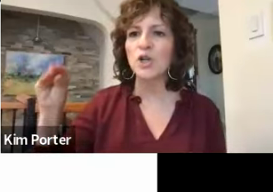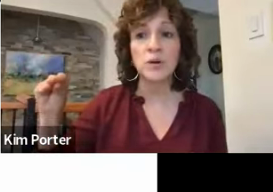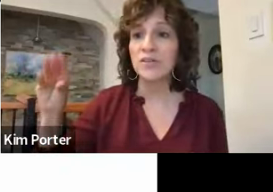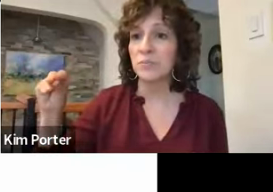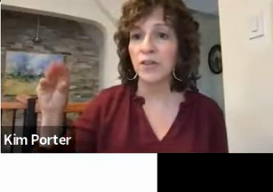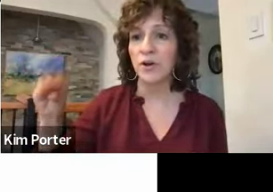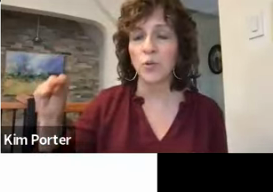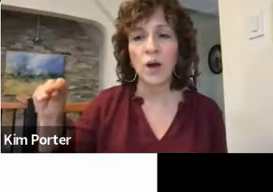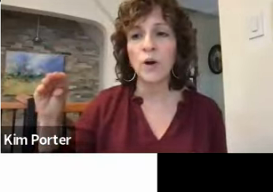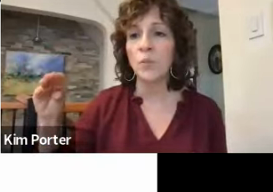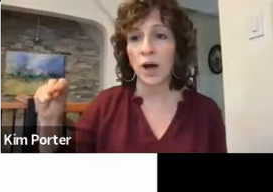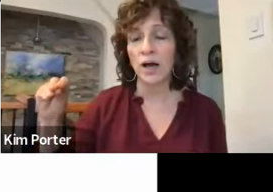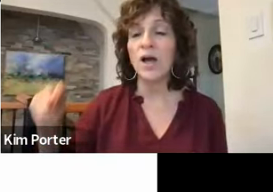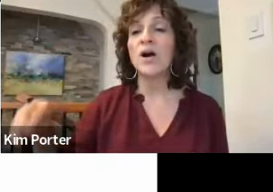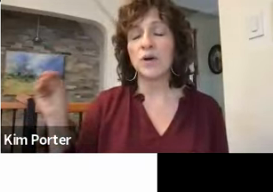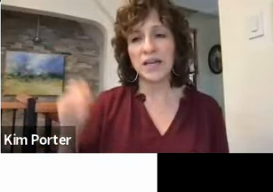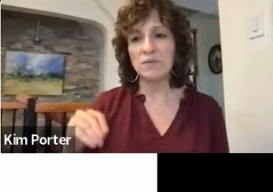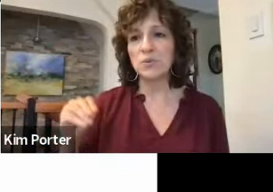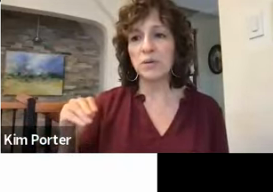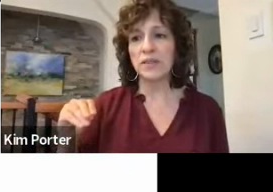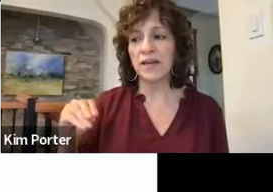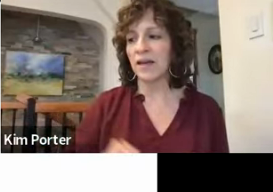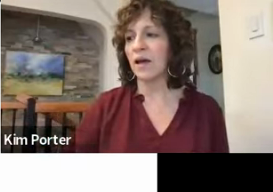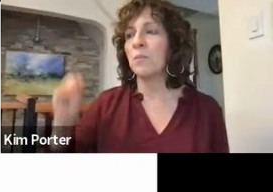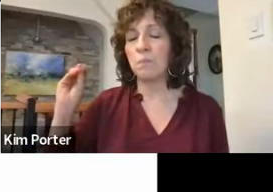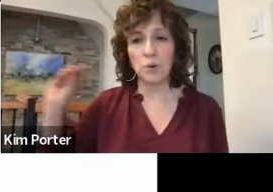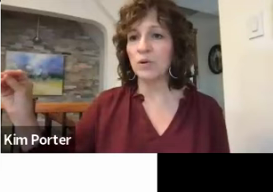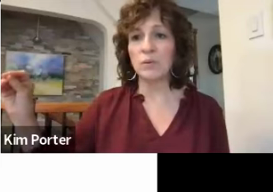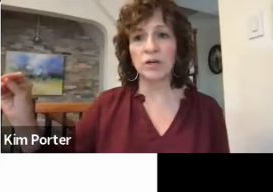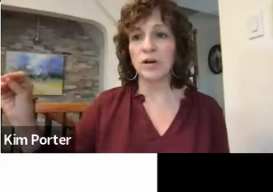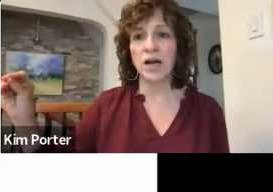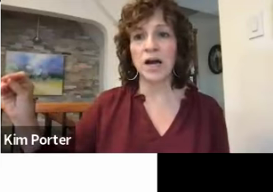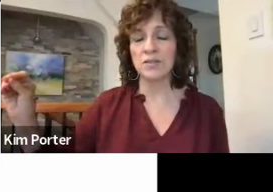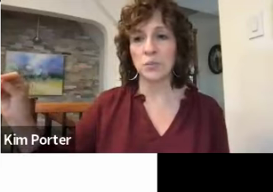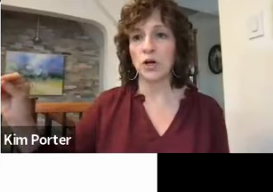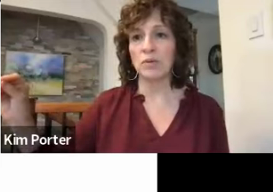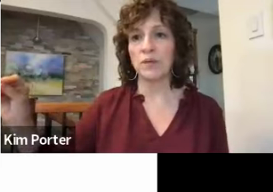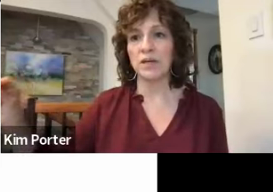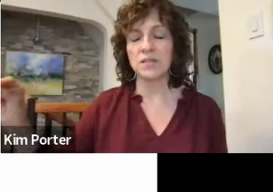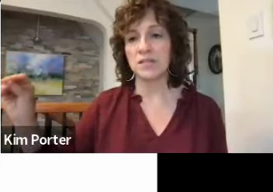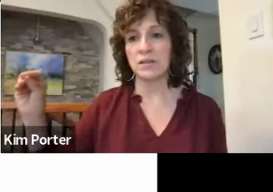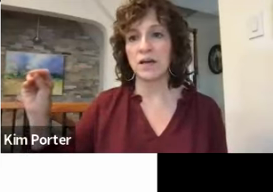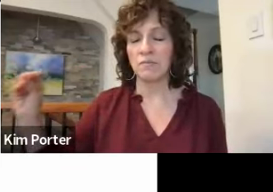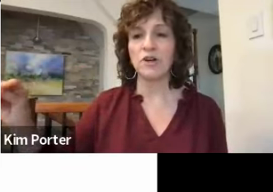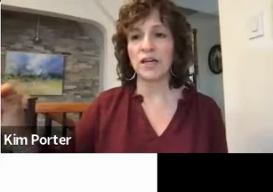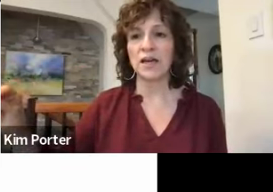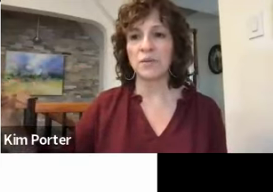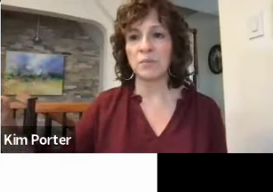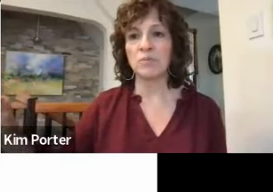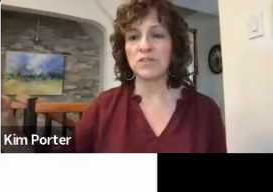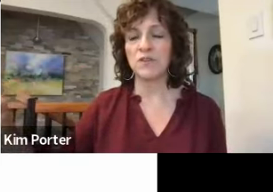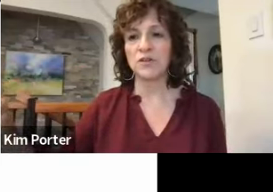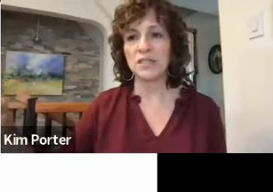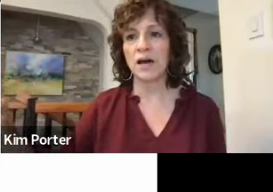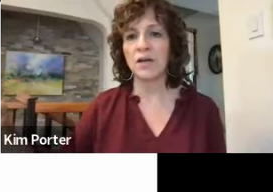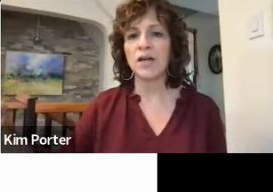like Charlie Brown's mother, wah, wah, wah. Well, he was probably thinking, boy, do I want to go get high some more because I'm freaking out that my